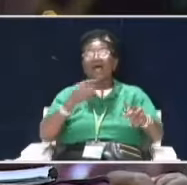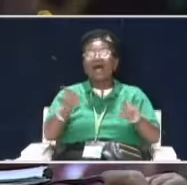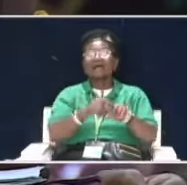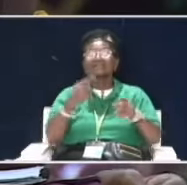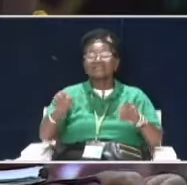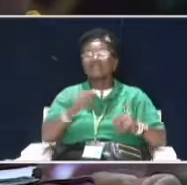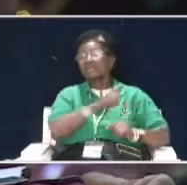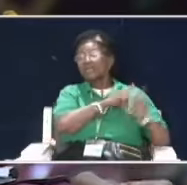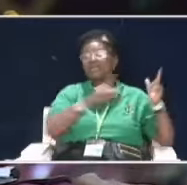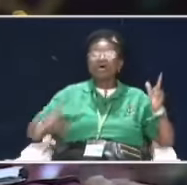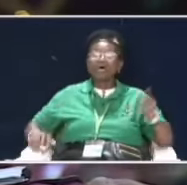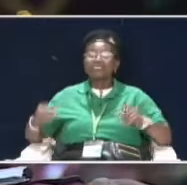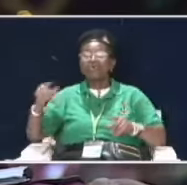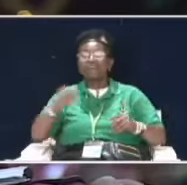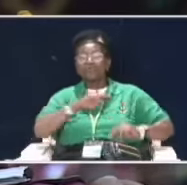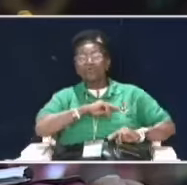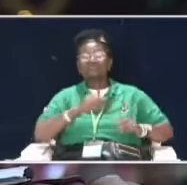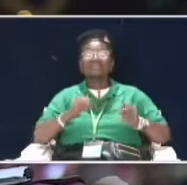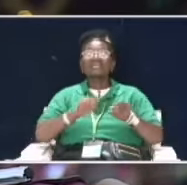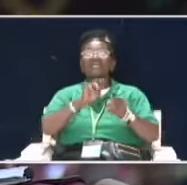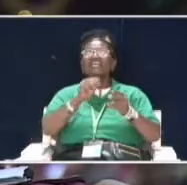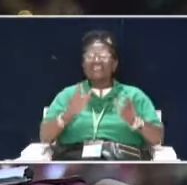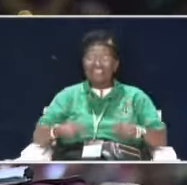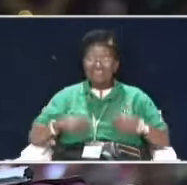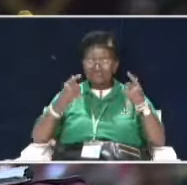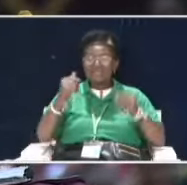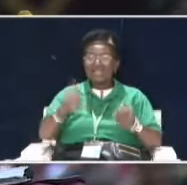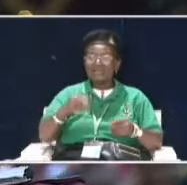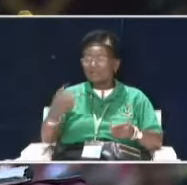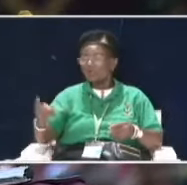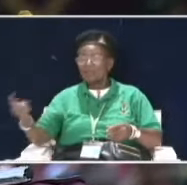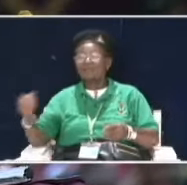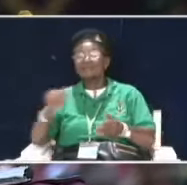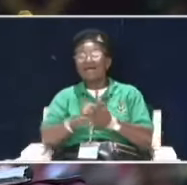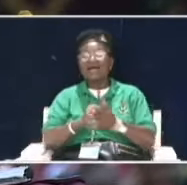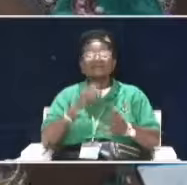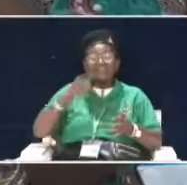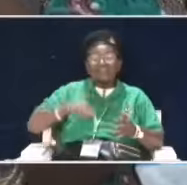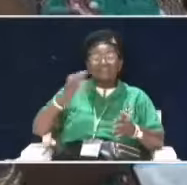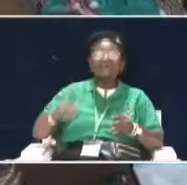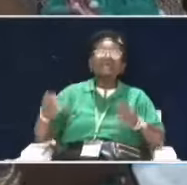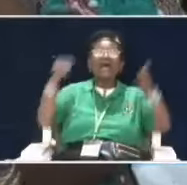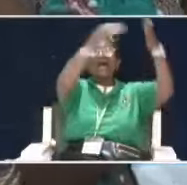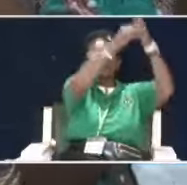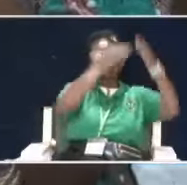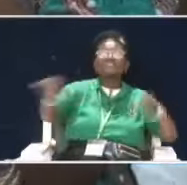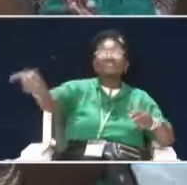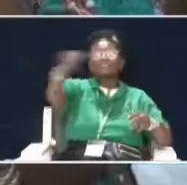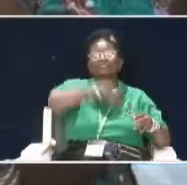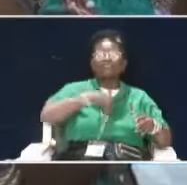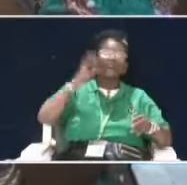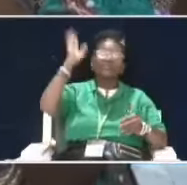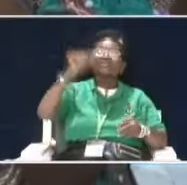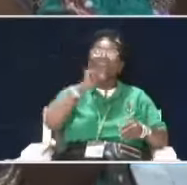lives, any weapon they have fashioned against you will not prosper.